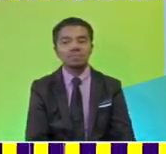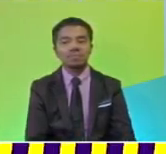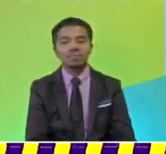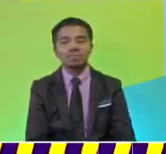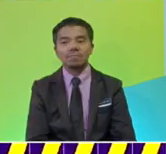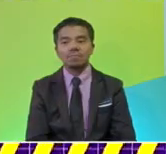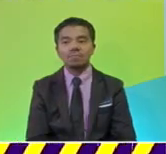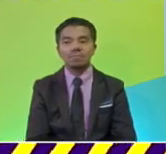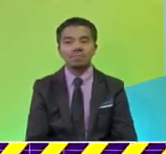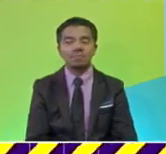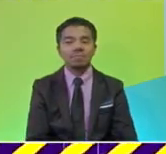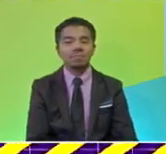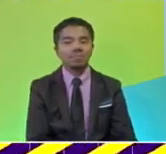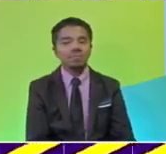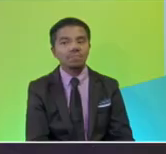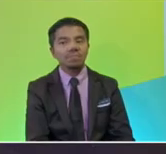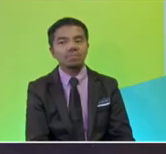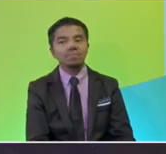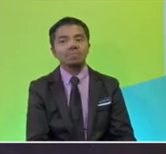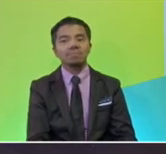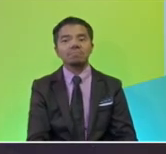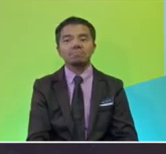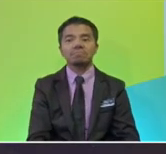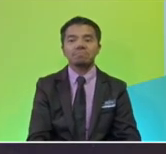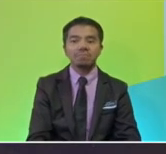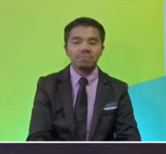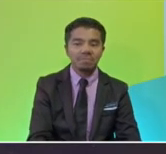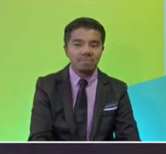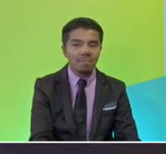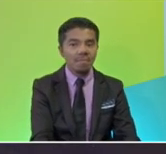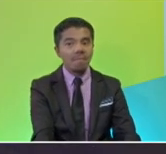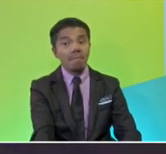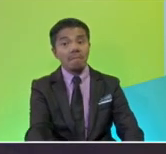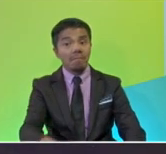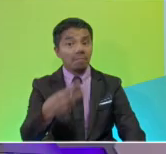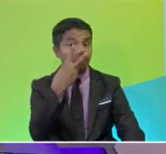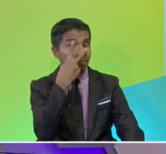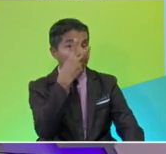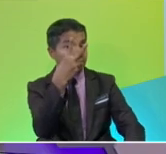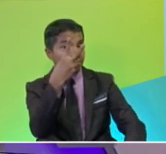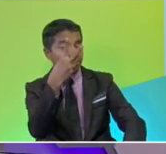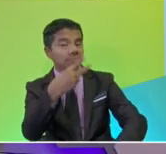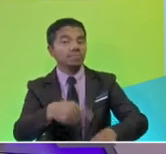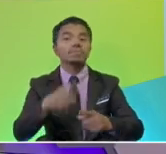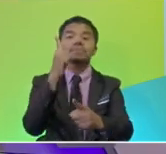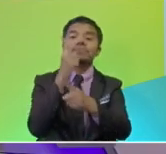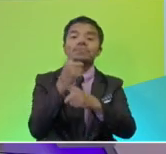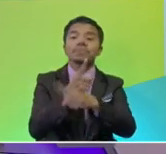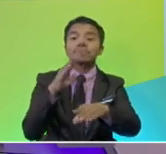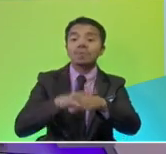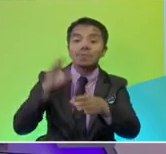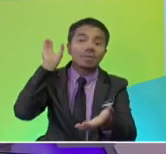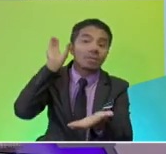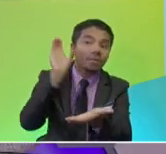Because she's not hunting the forest. Yeah, because she's not hunting the deer. She's actually aiming for the bullseye. If you look carefully in the picture, that girl is actually aiming for the